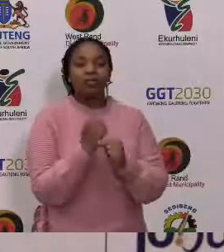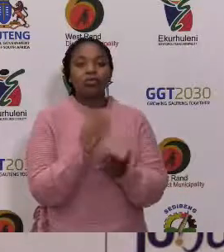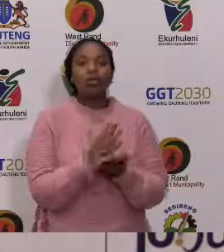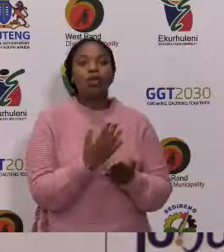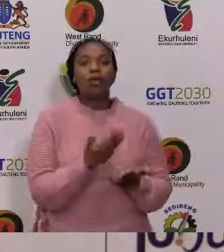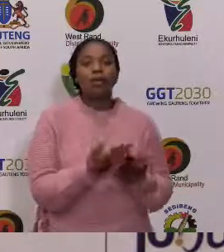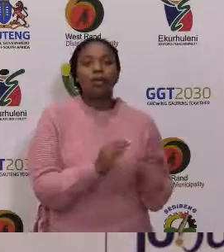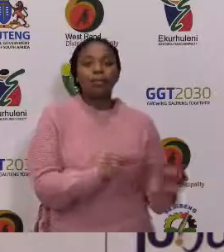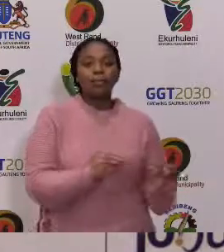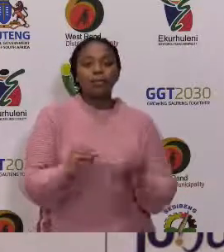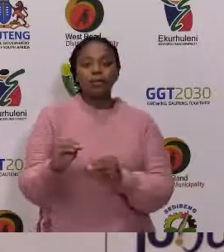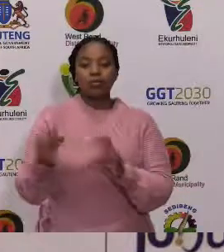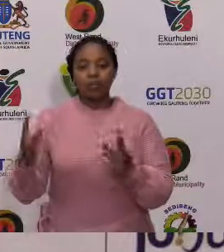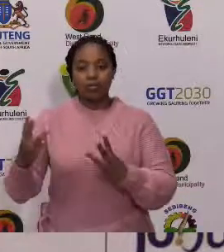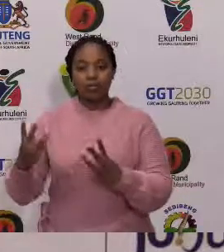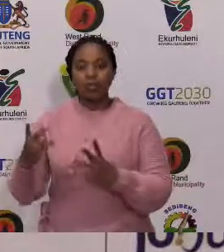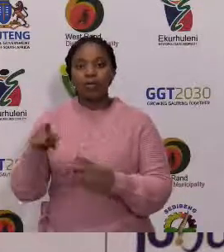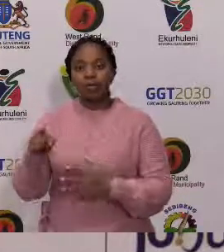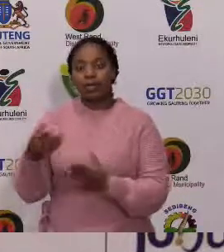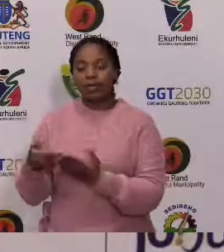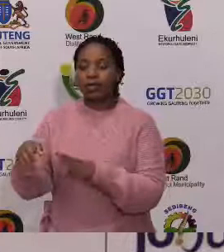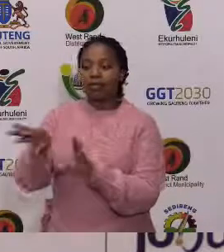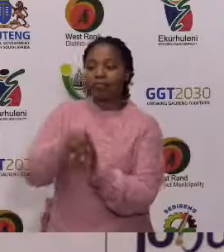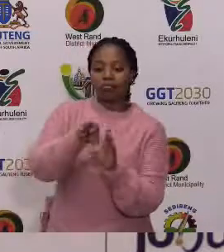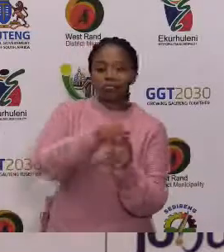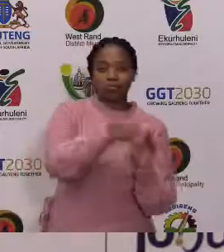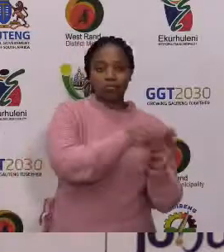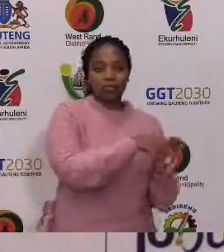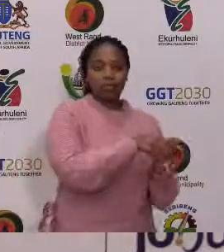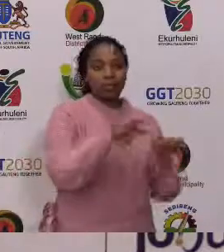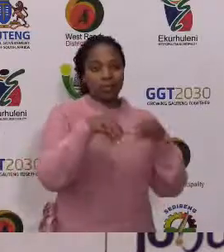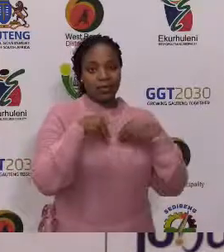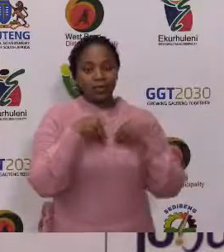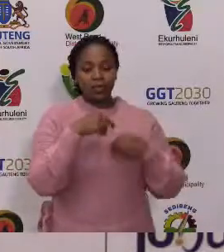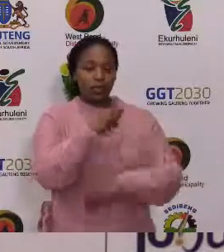for cases of admission. So at this